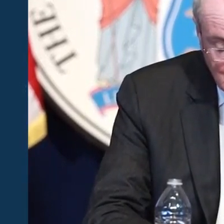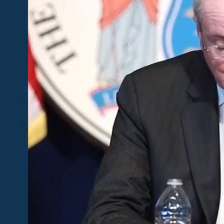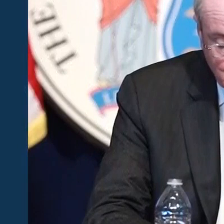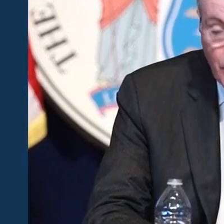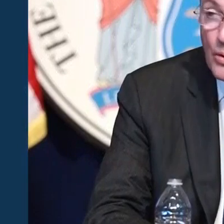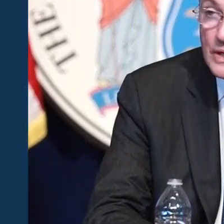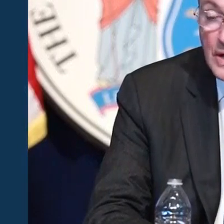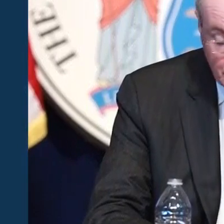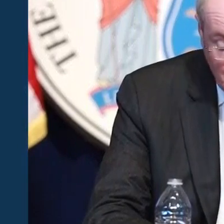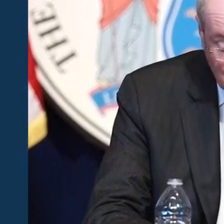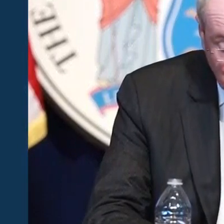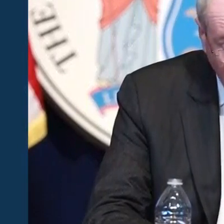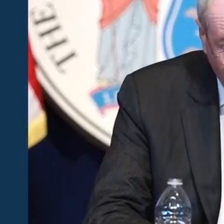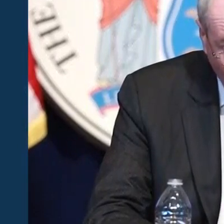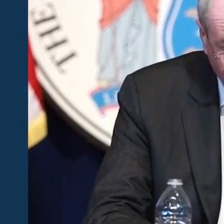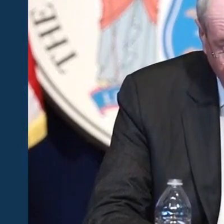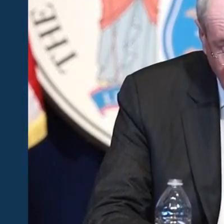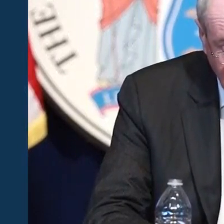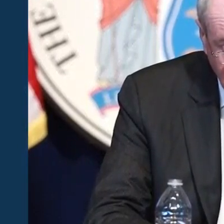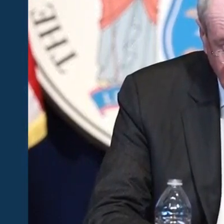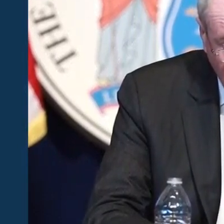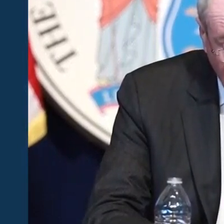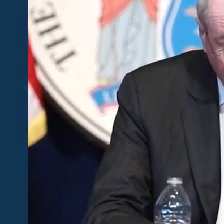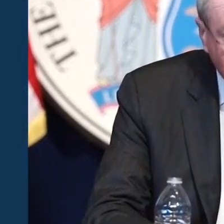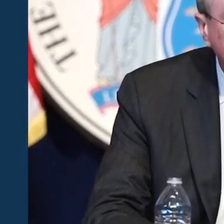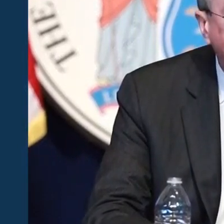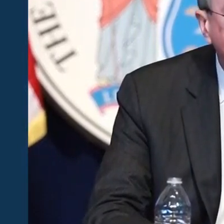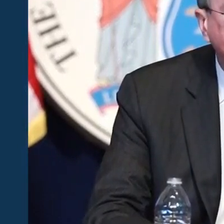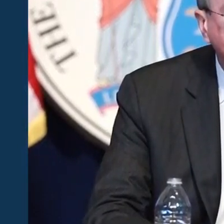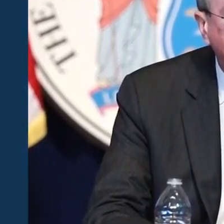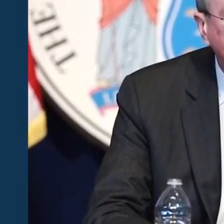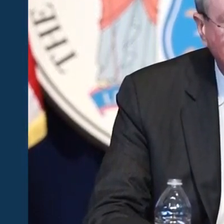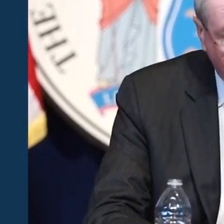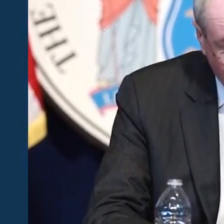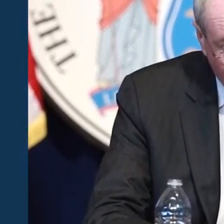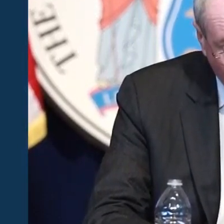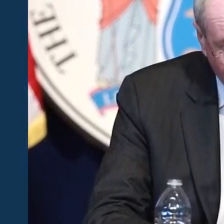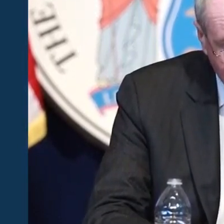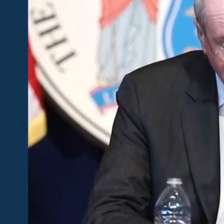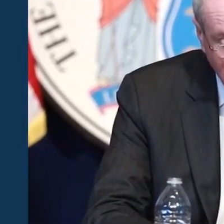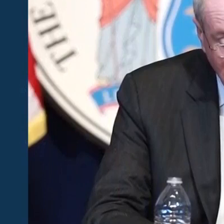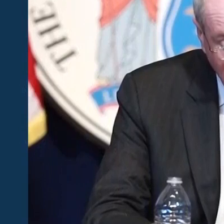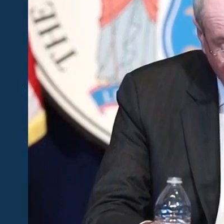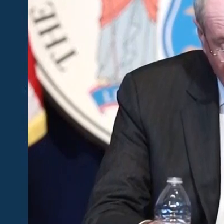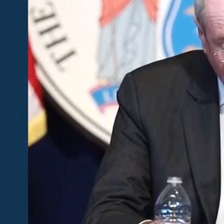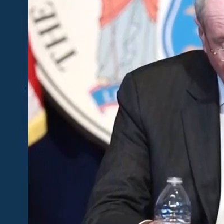test case was reported on March 4th. And since then, now there's a total of